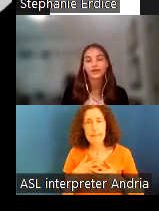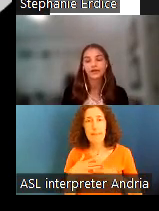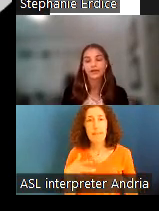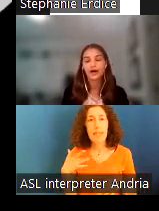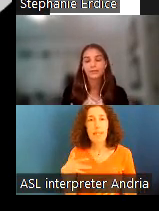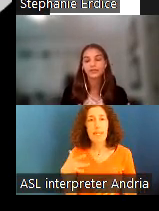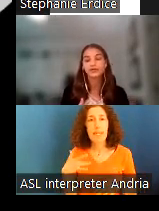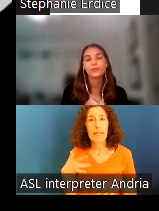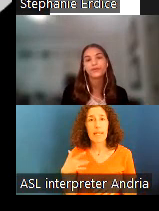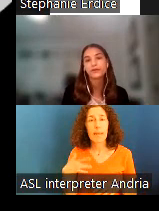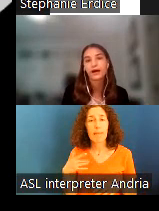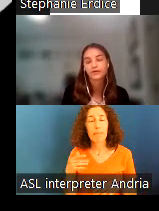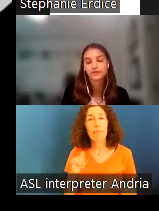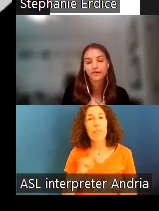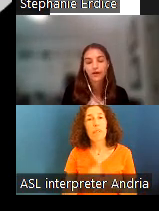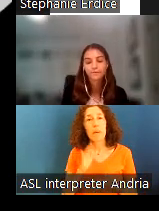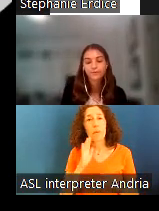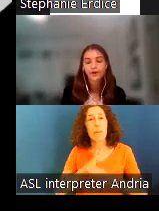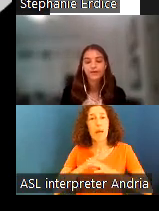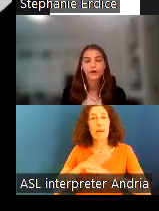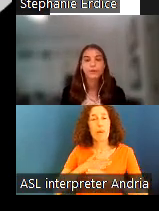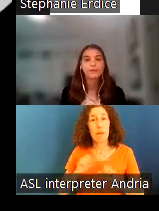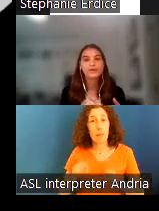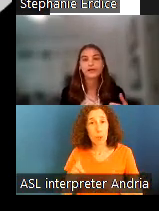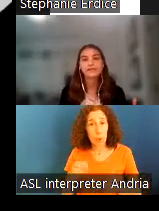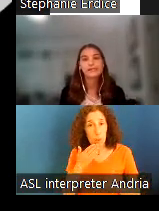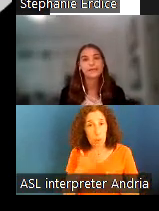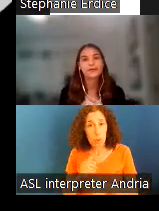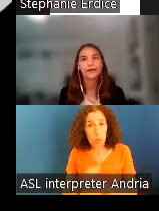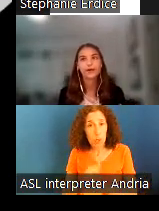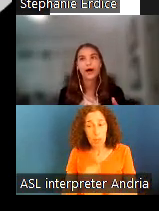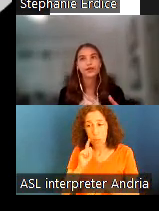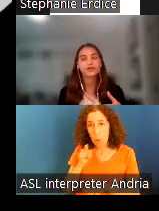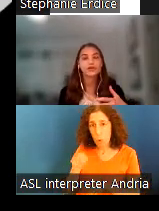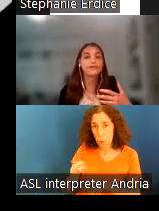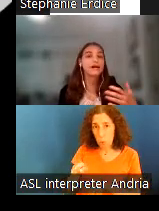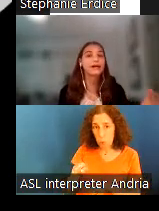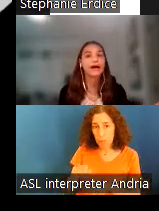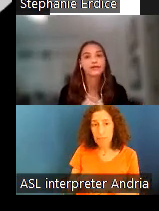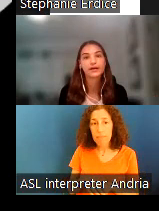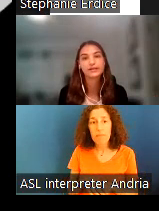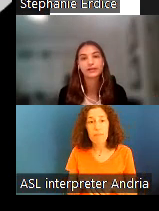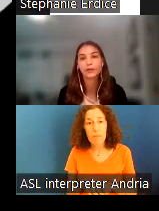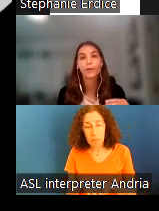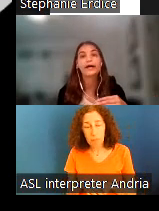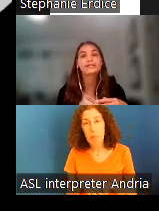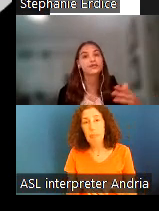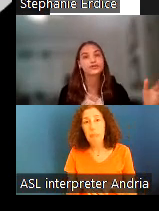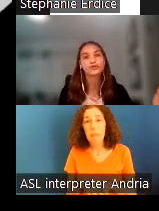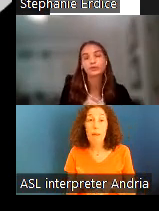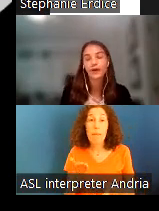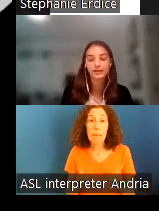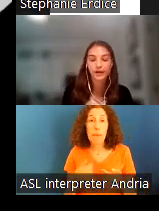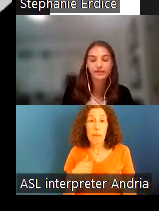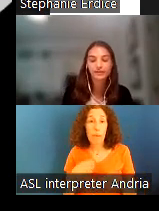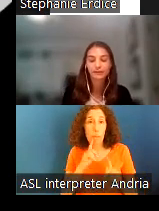what the advocate needs to do with the client or survivor. So maybe they say something like, well, you should have done XYZ, or why